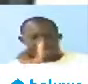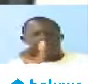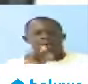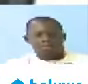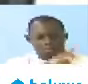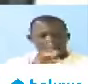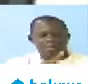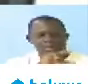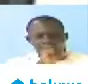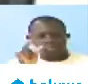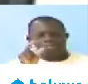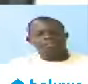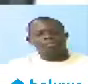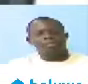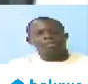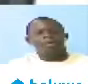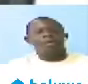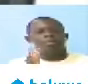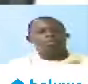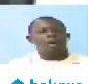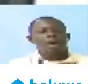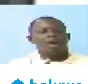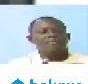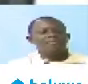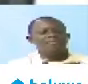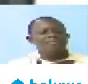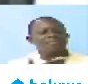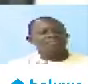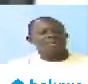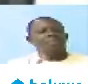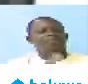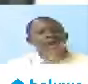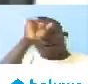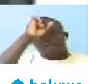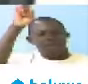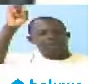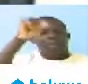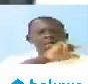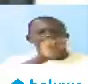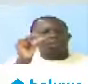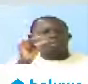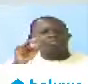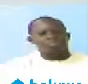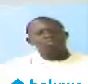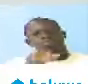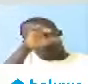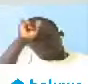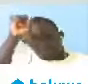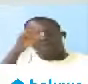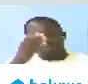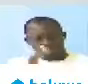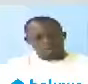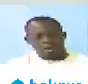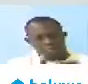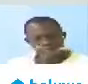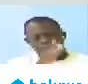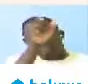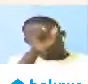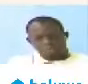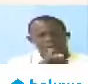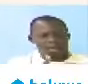Was at Ofebuanya Vesiri. Because it was their president was Ofebuanya. So at